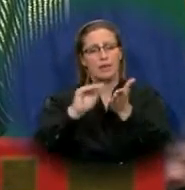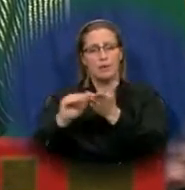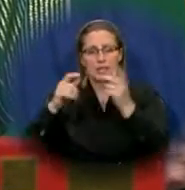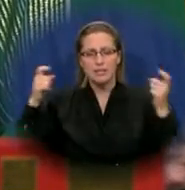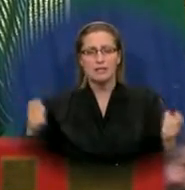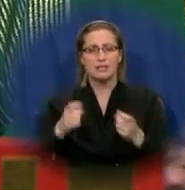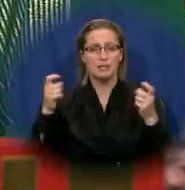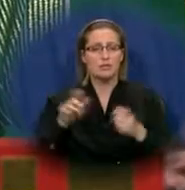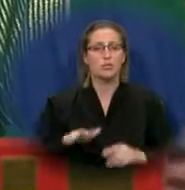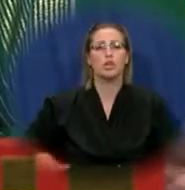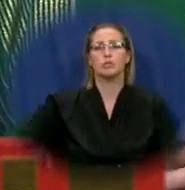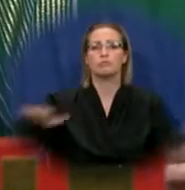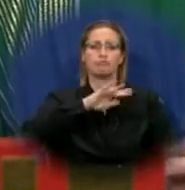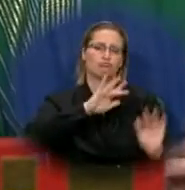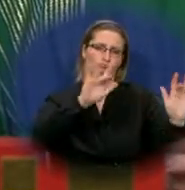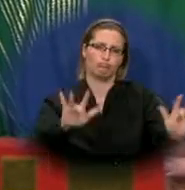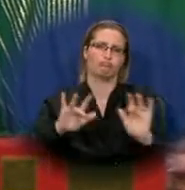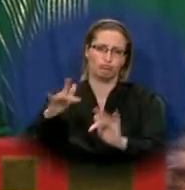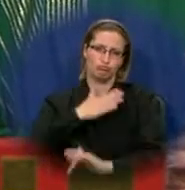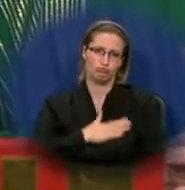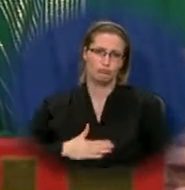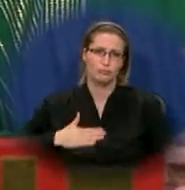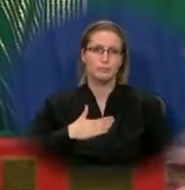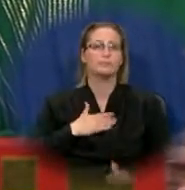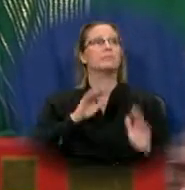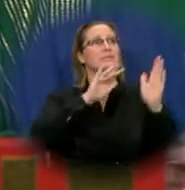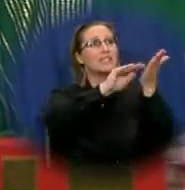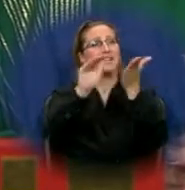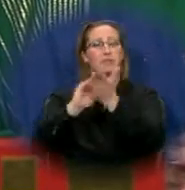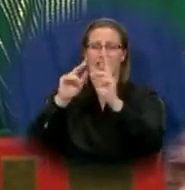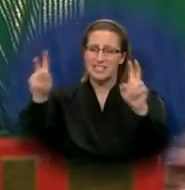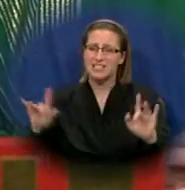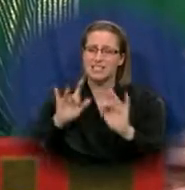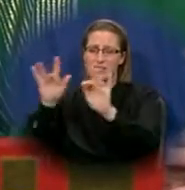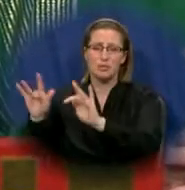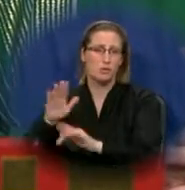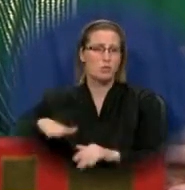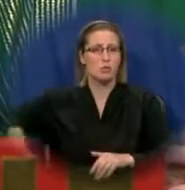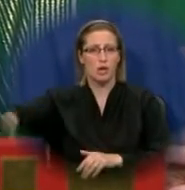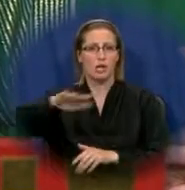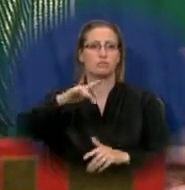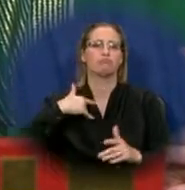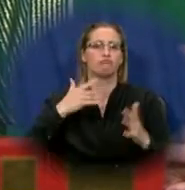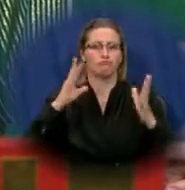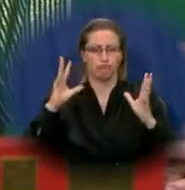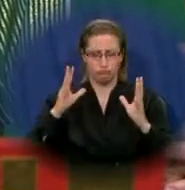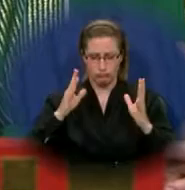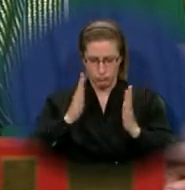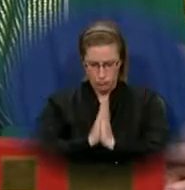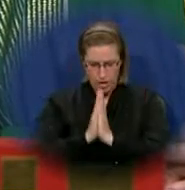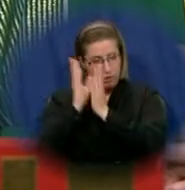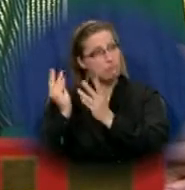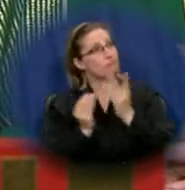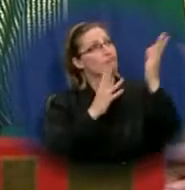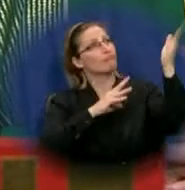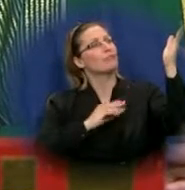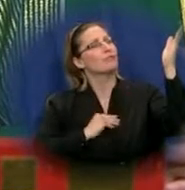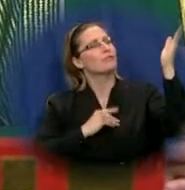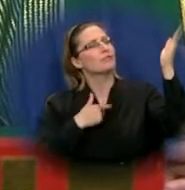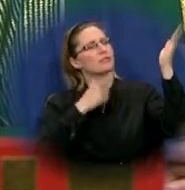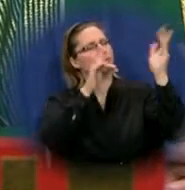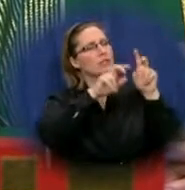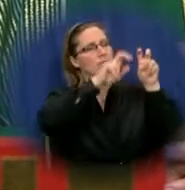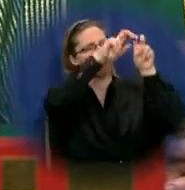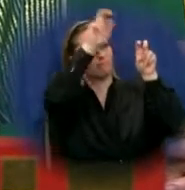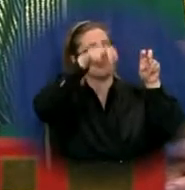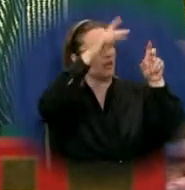the sins of the world, have mercy on us. You take away the sins of the world, receive our prayer. You are seated at the right hand of